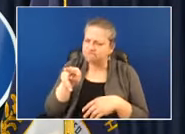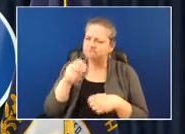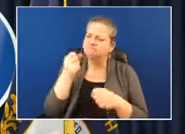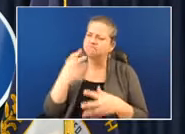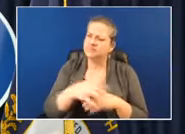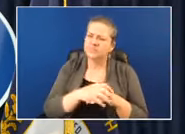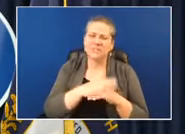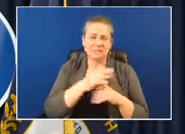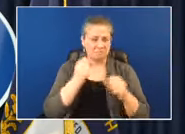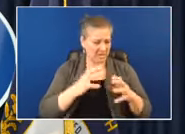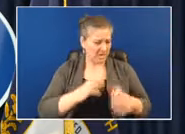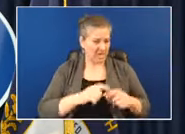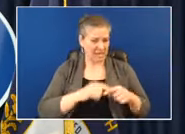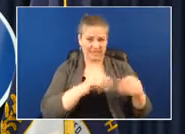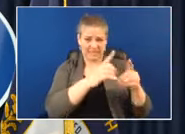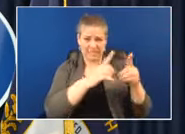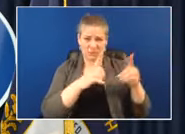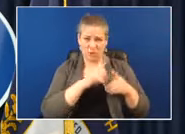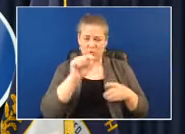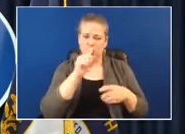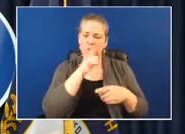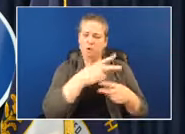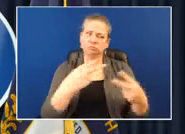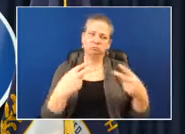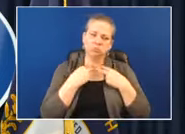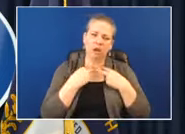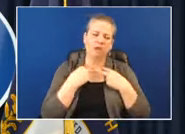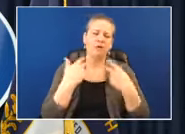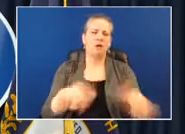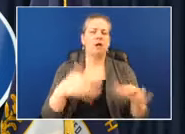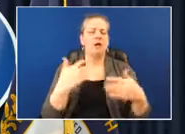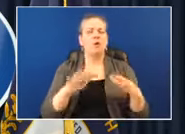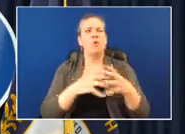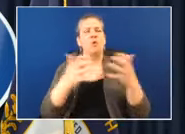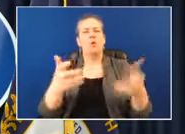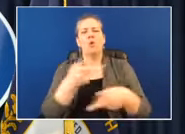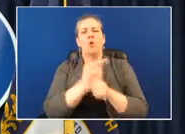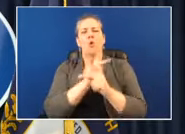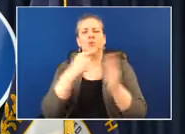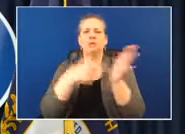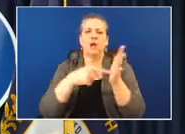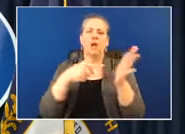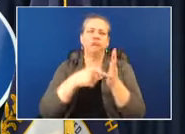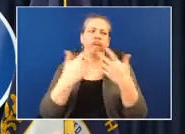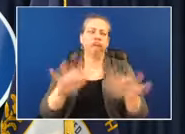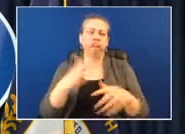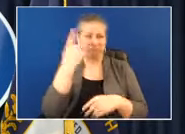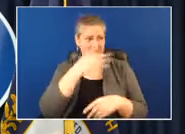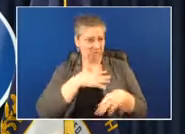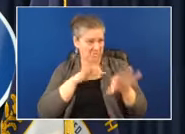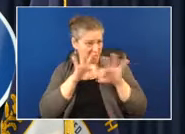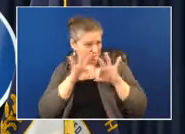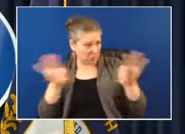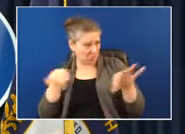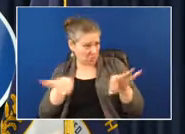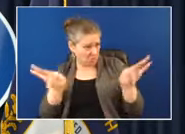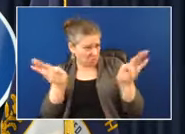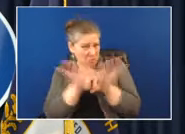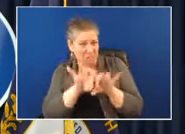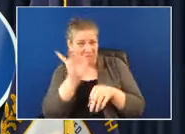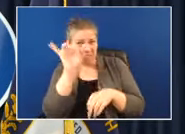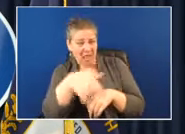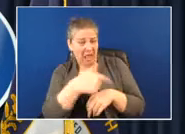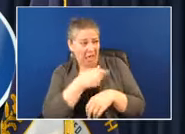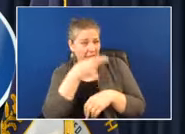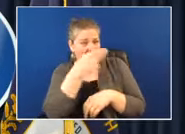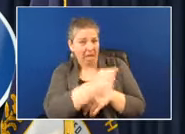are stuck with massive loan debt, and they wonder if the degree they earned was worth that